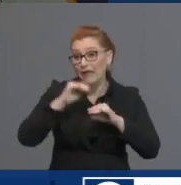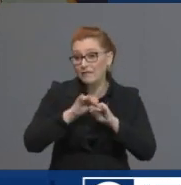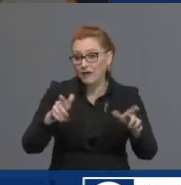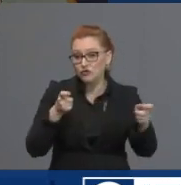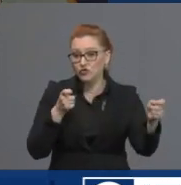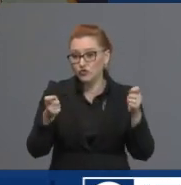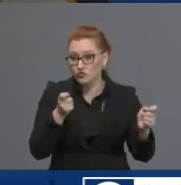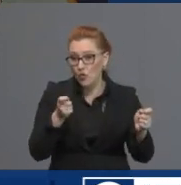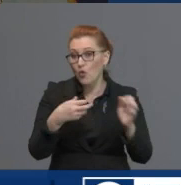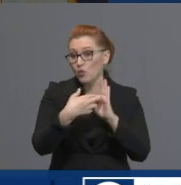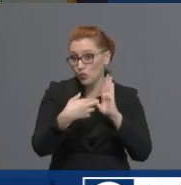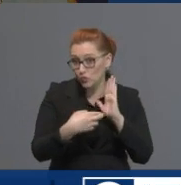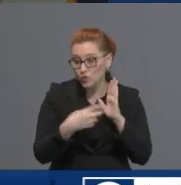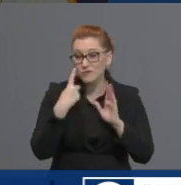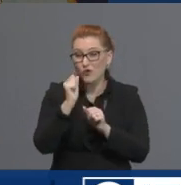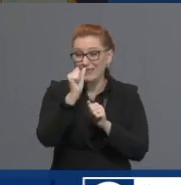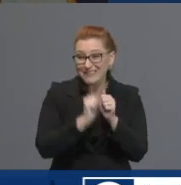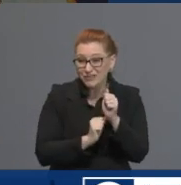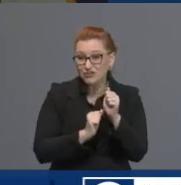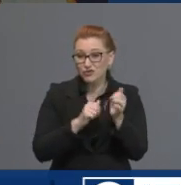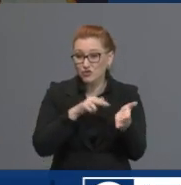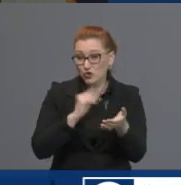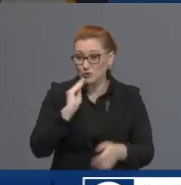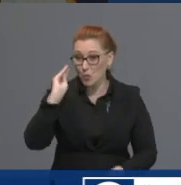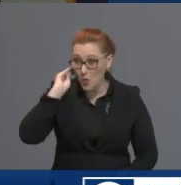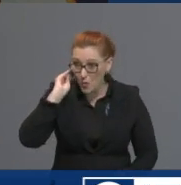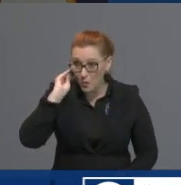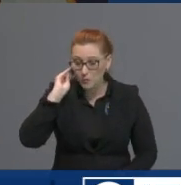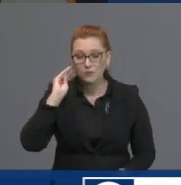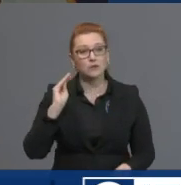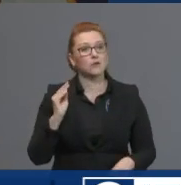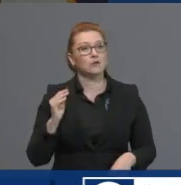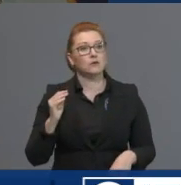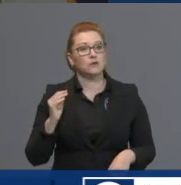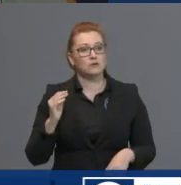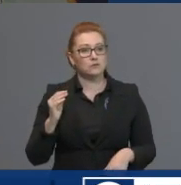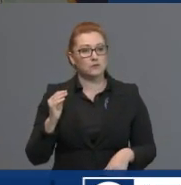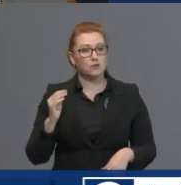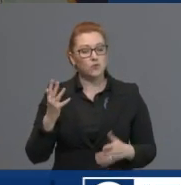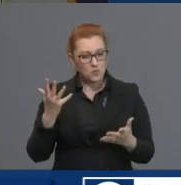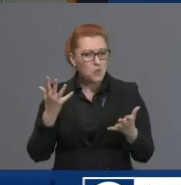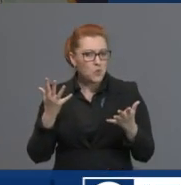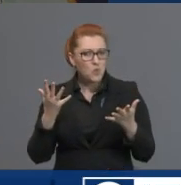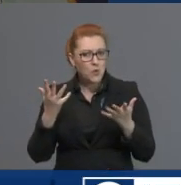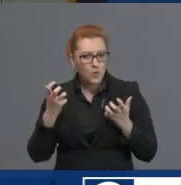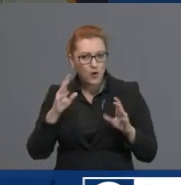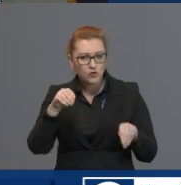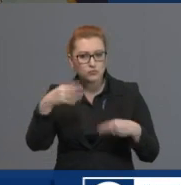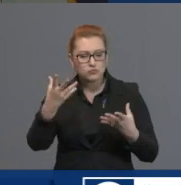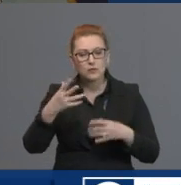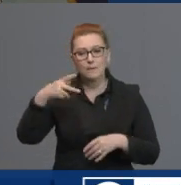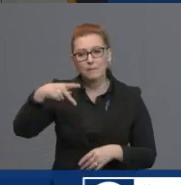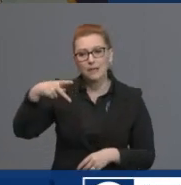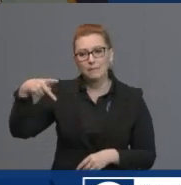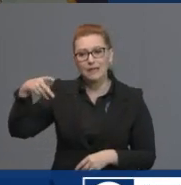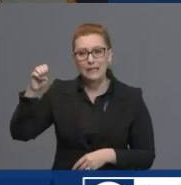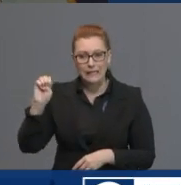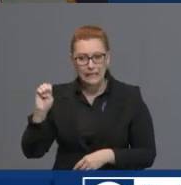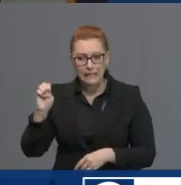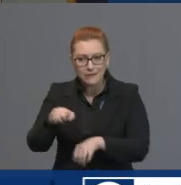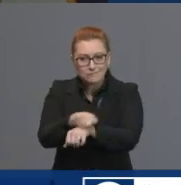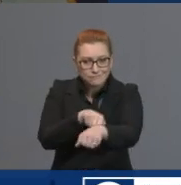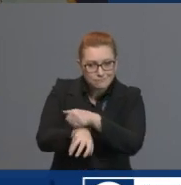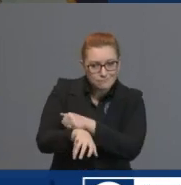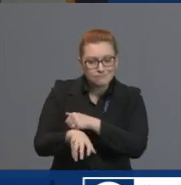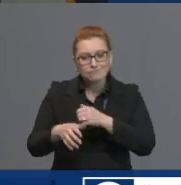guidance as needed for each of these facilities, that we're able to procure and give them the personal protective equipment